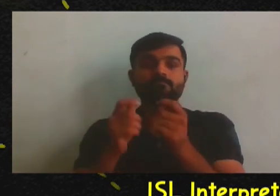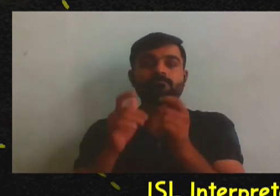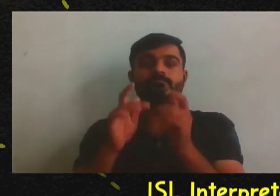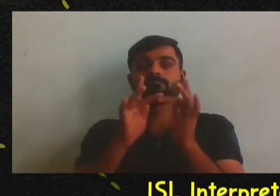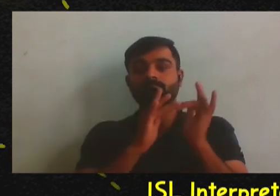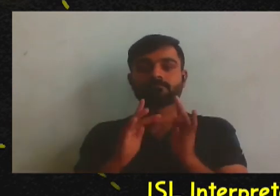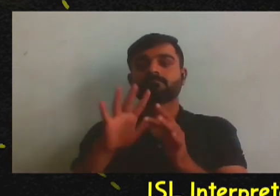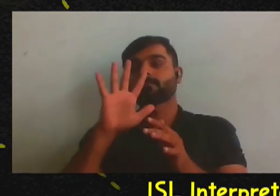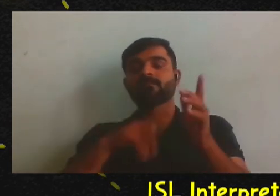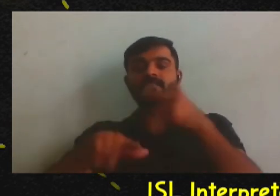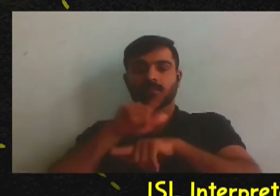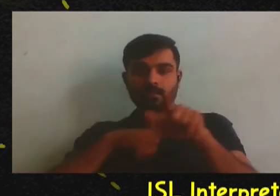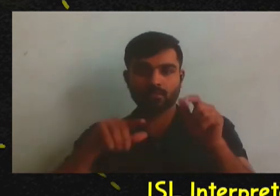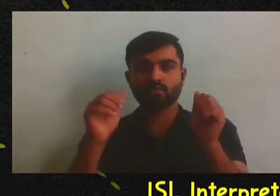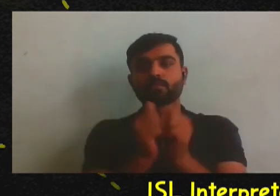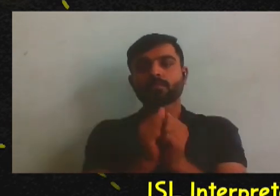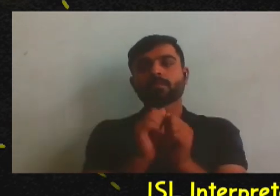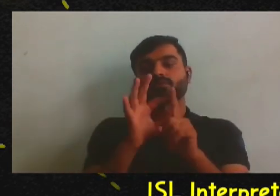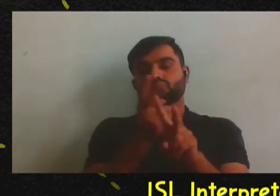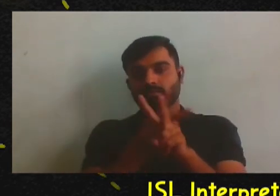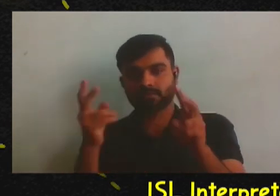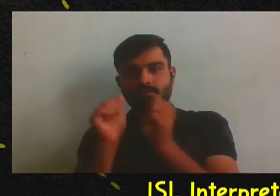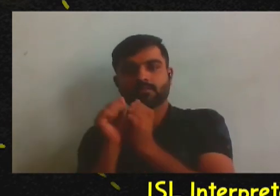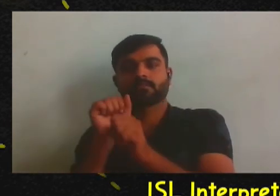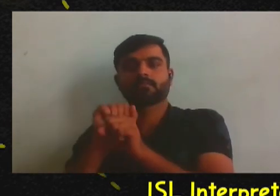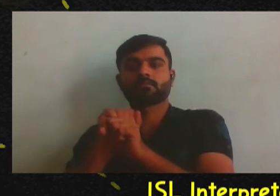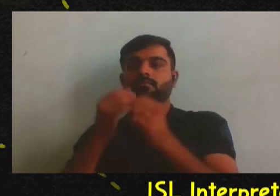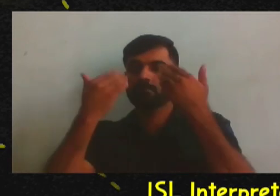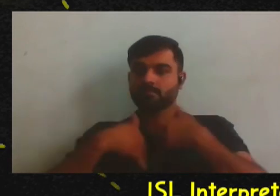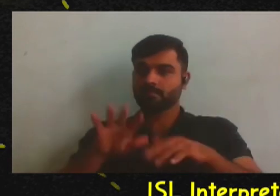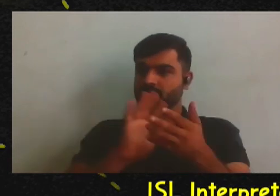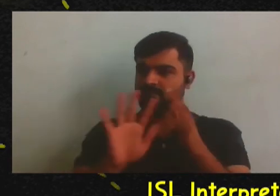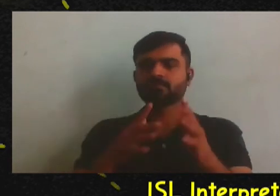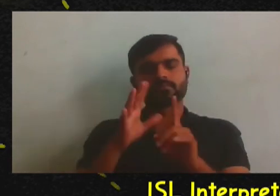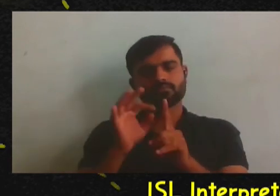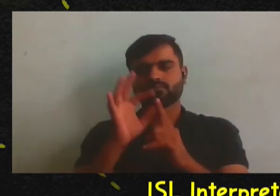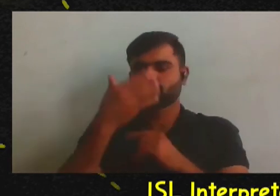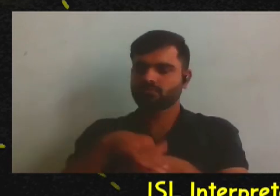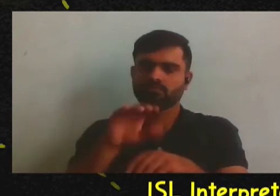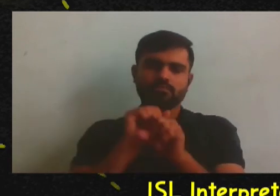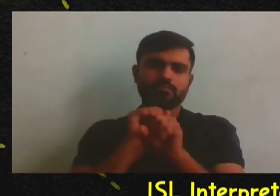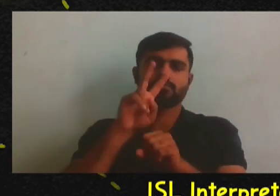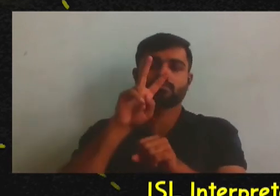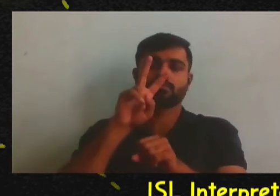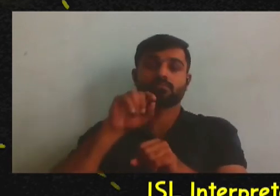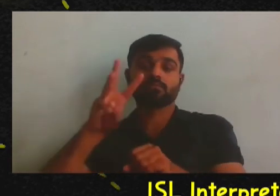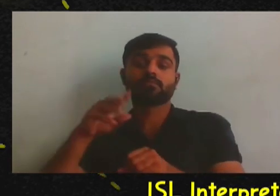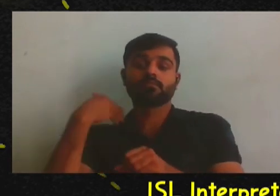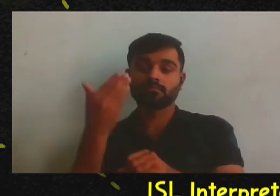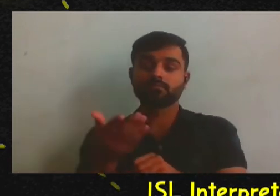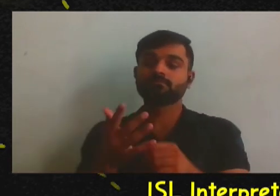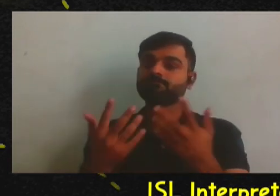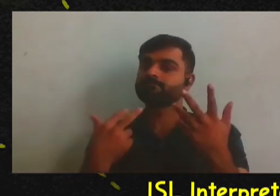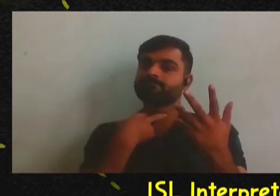5 languages and doing all the work. Am I burnt out? I probably burnt out around 2003. It hasn't struck me